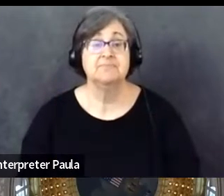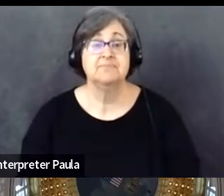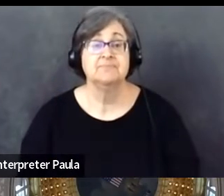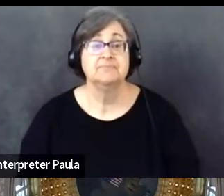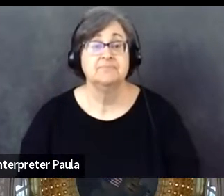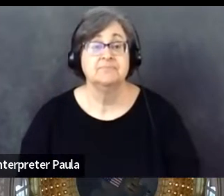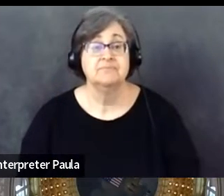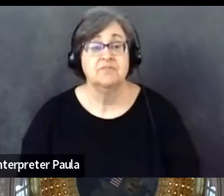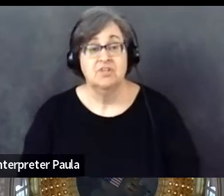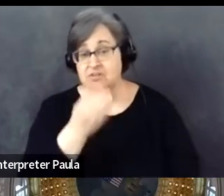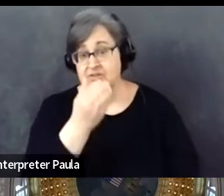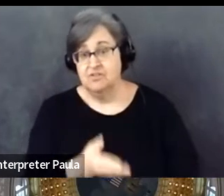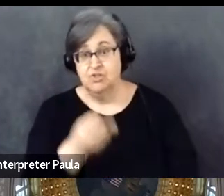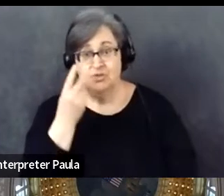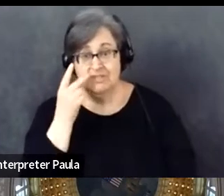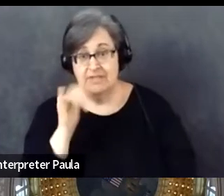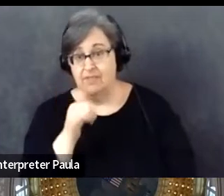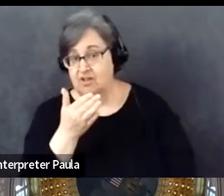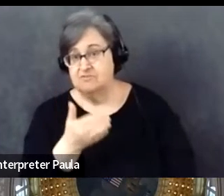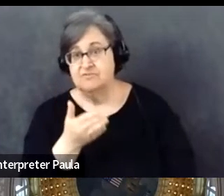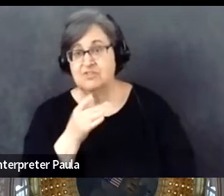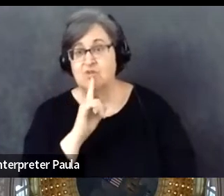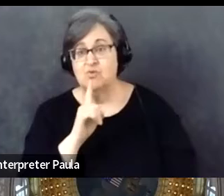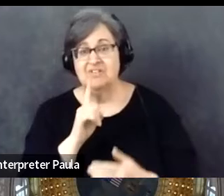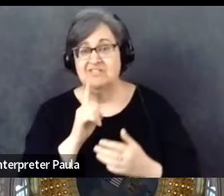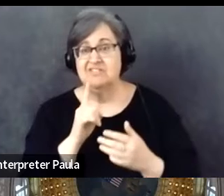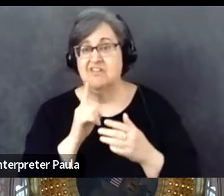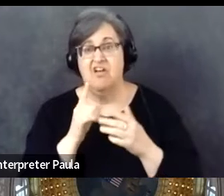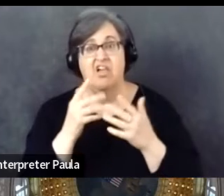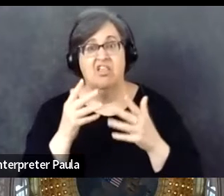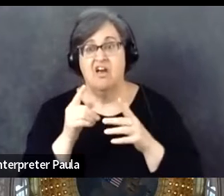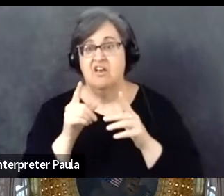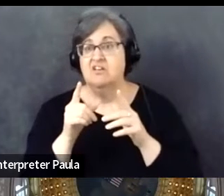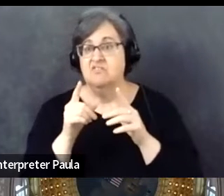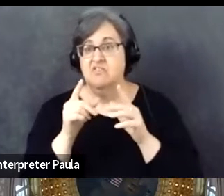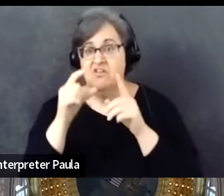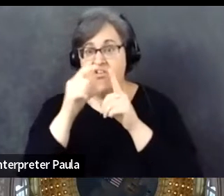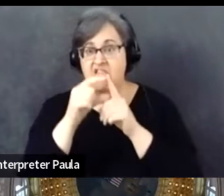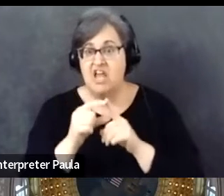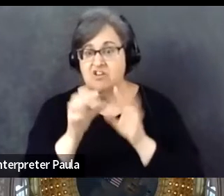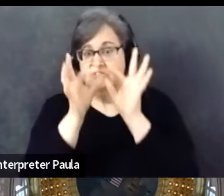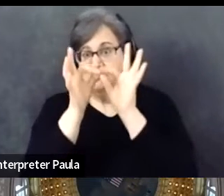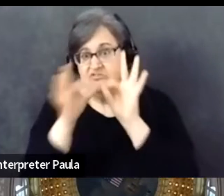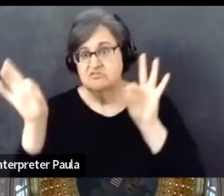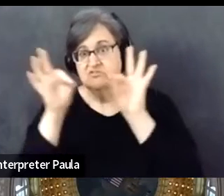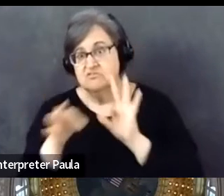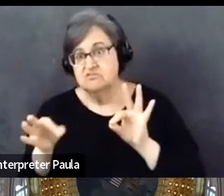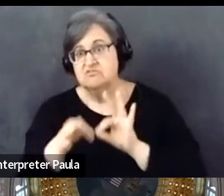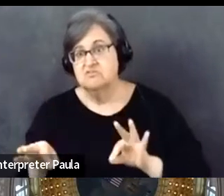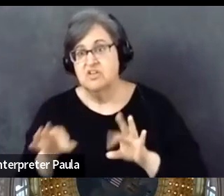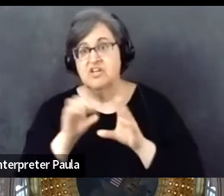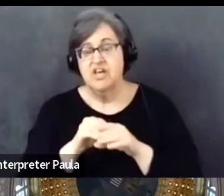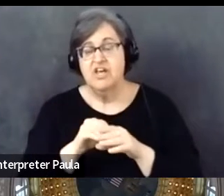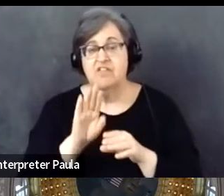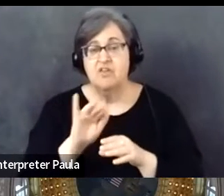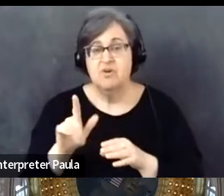So you can kind of see all of this. There was a lot of language in the bill that helped allow the Department of Human Services and